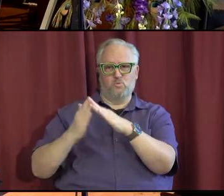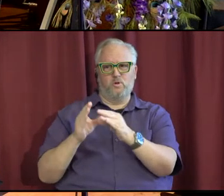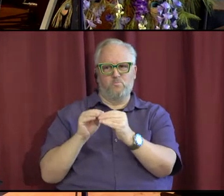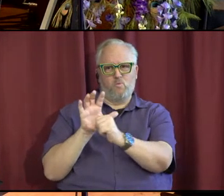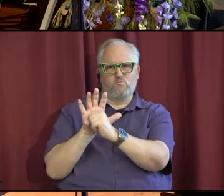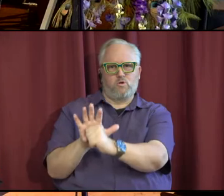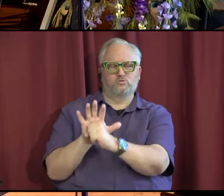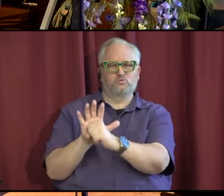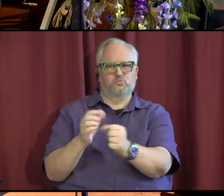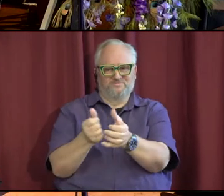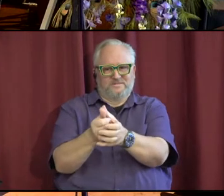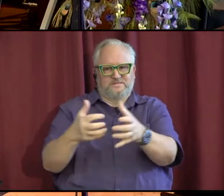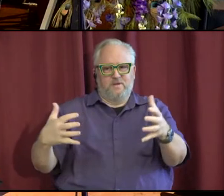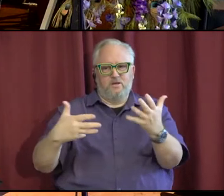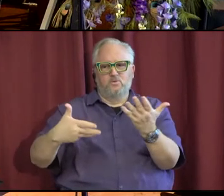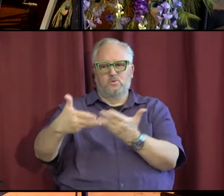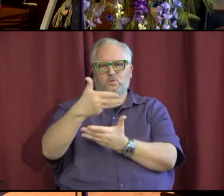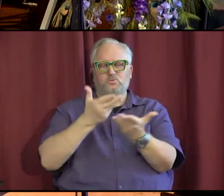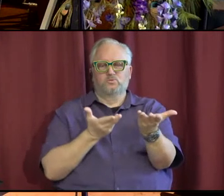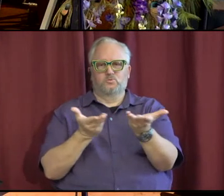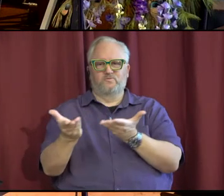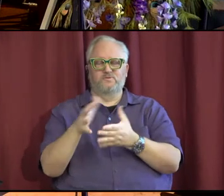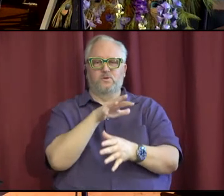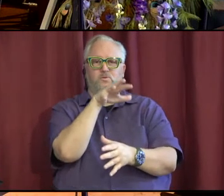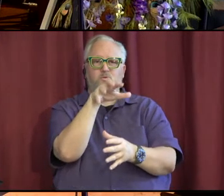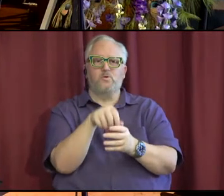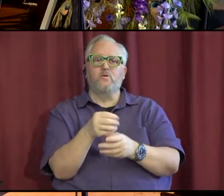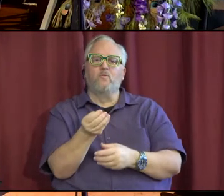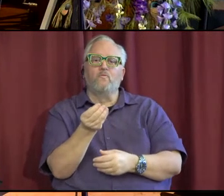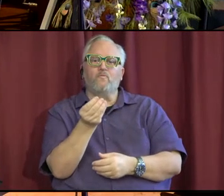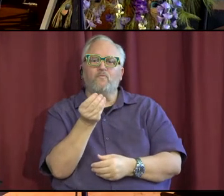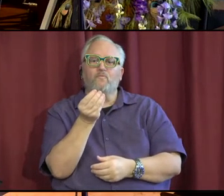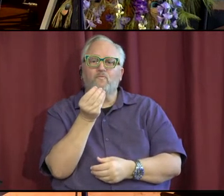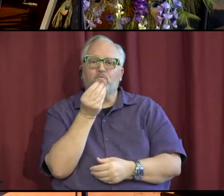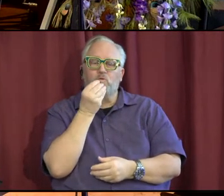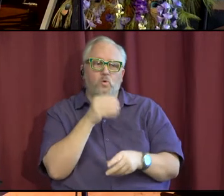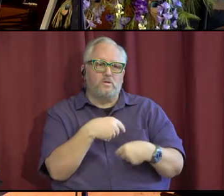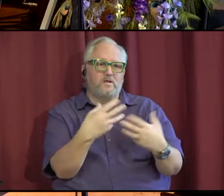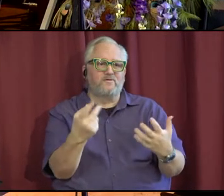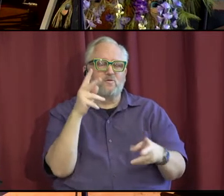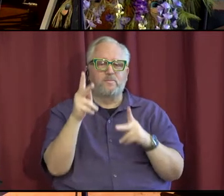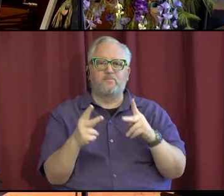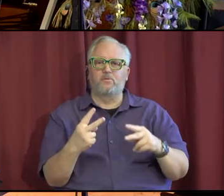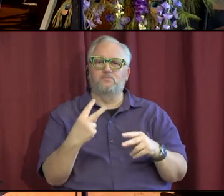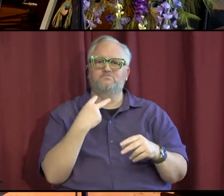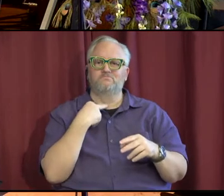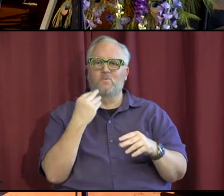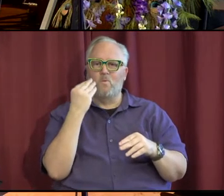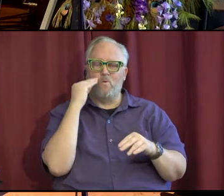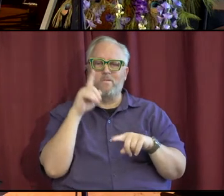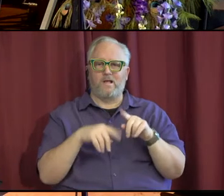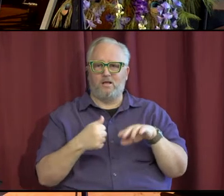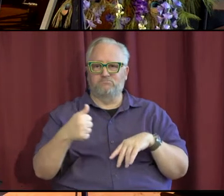their social services, including food deliveries for the homebound. So today's offering will help the congregation support